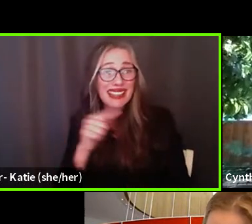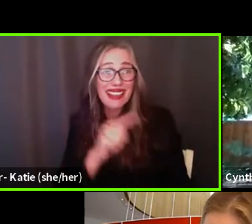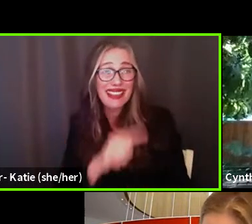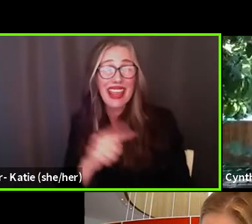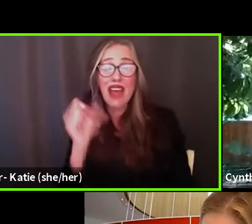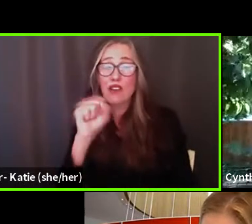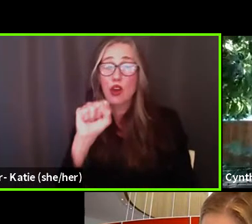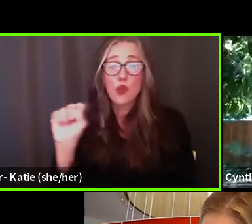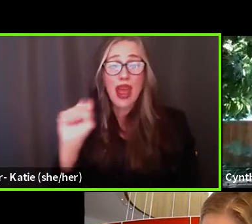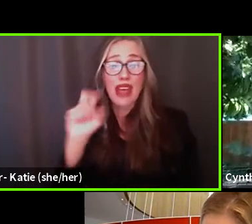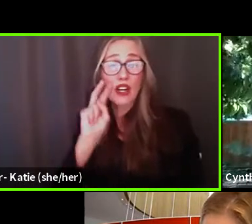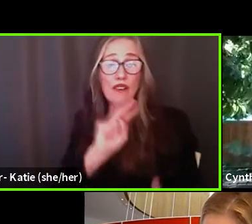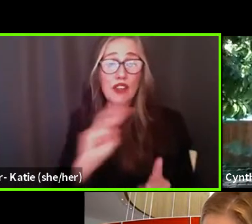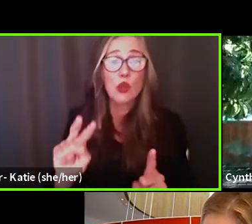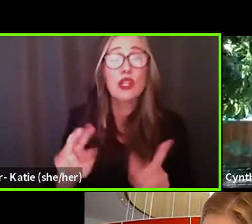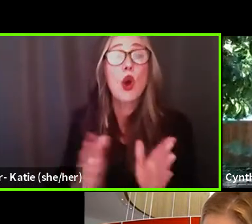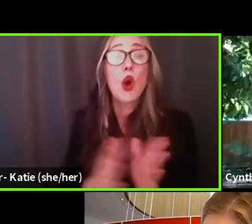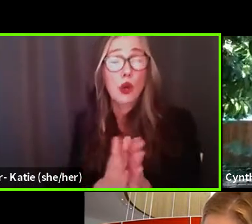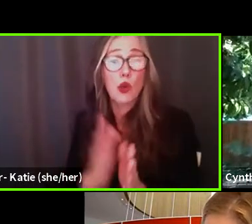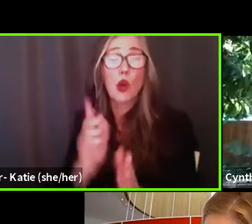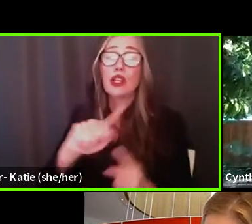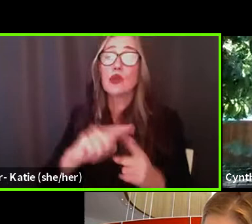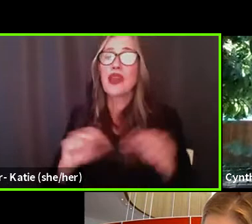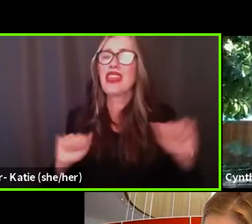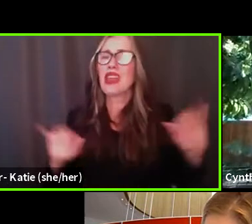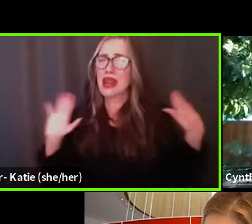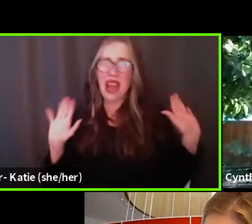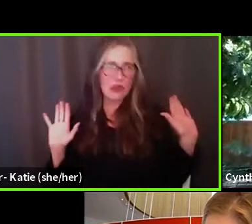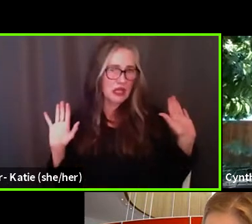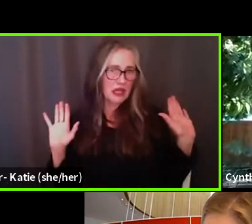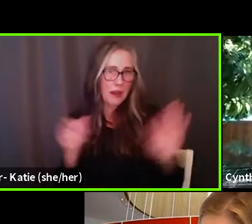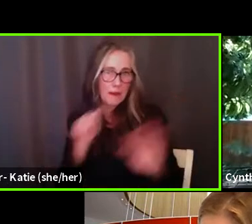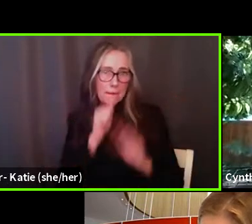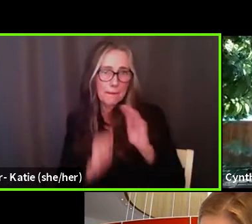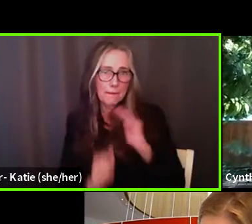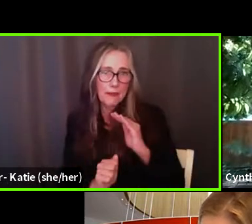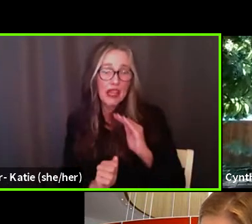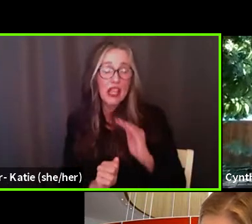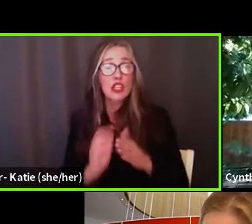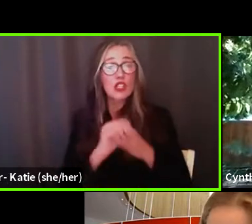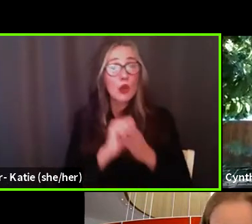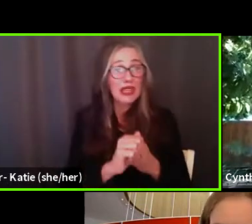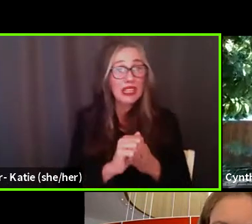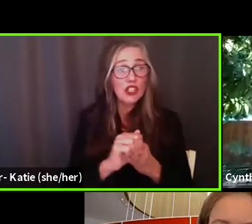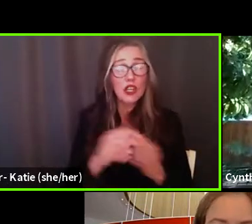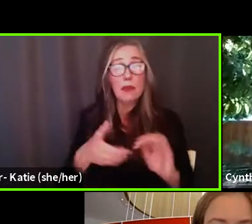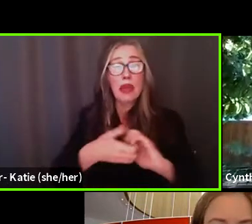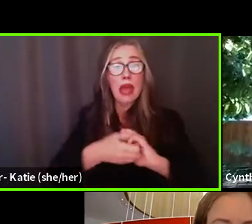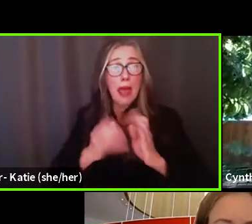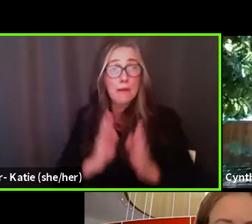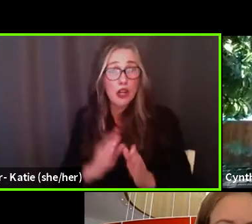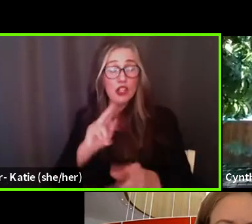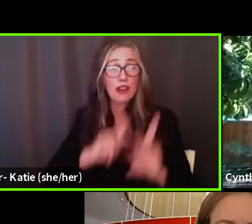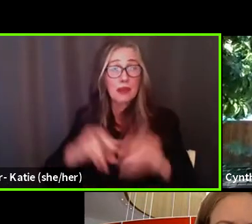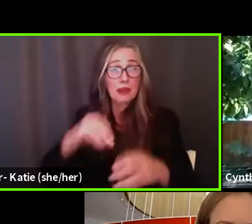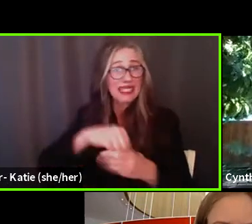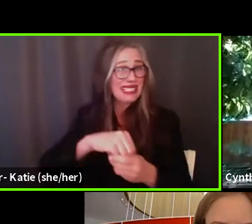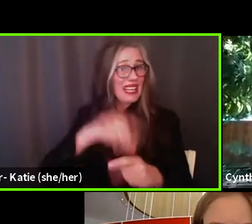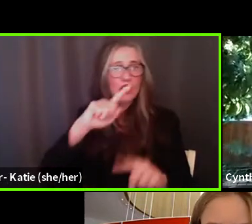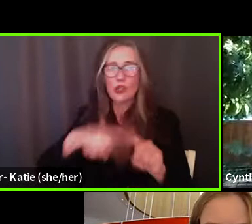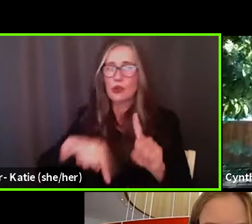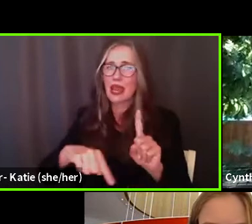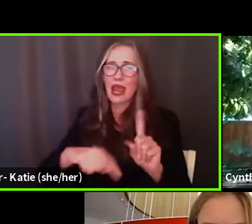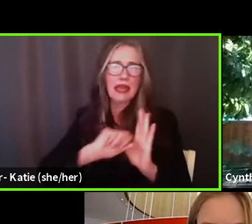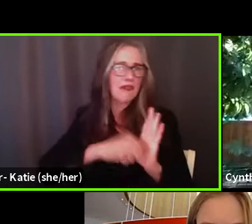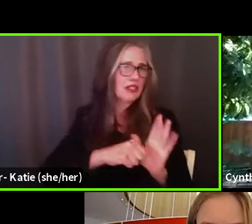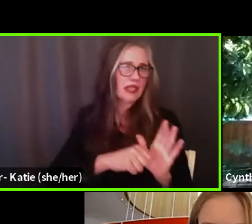most most often rewarded for renouncing them so the leadership and partnership people inside exhibit cannot be underscored